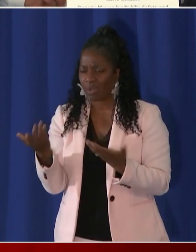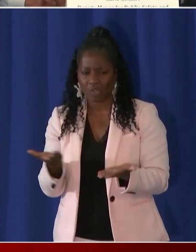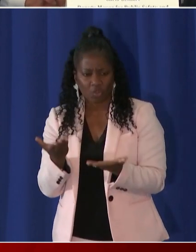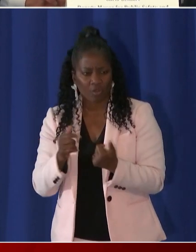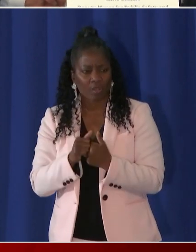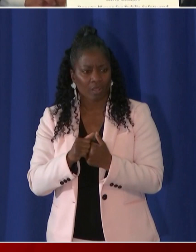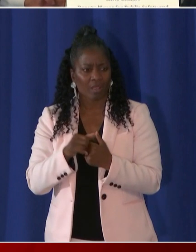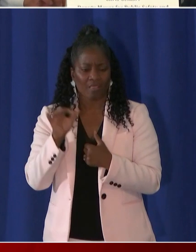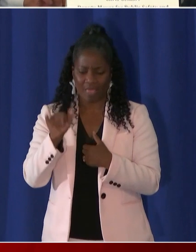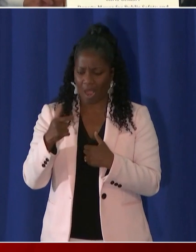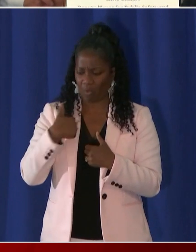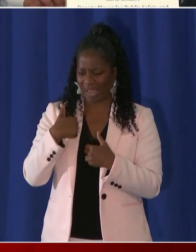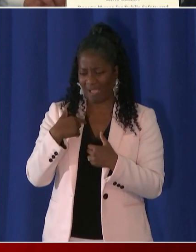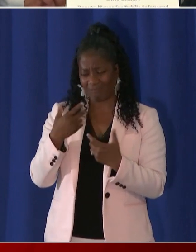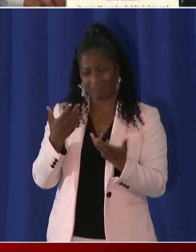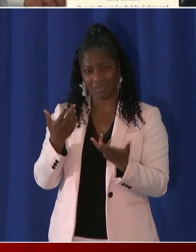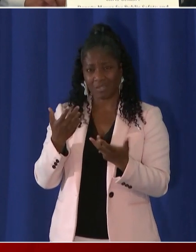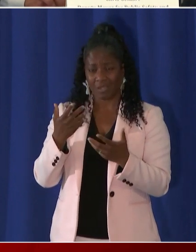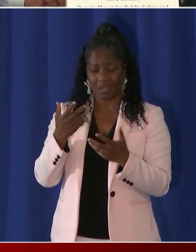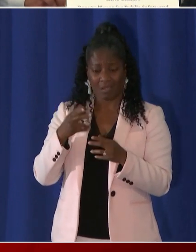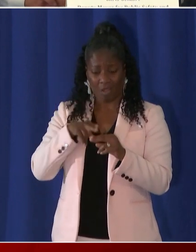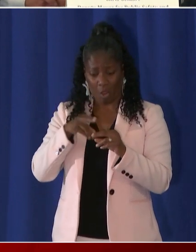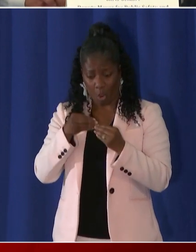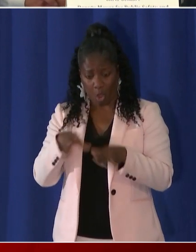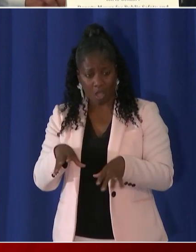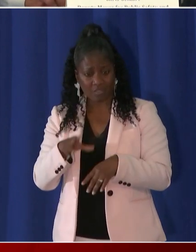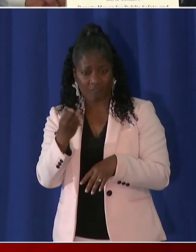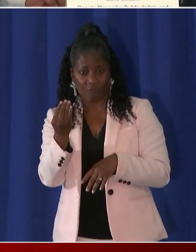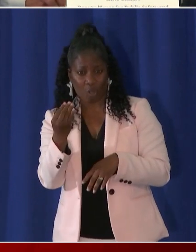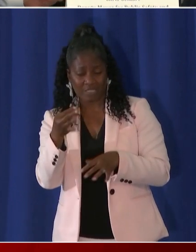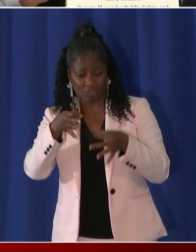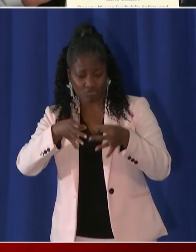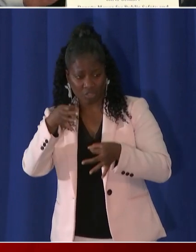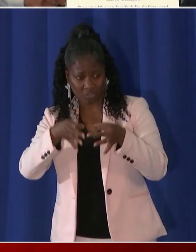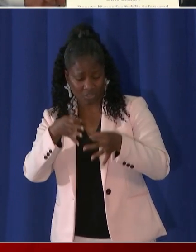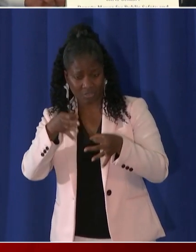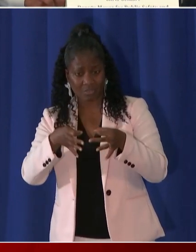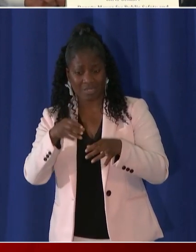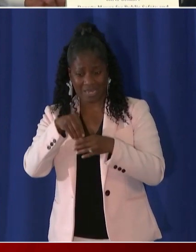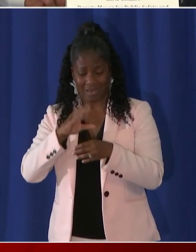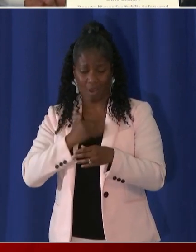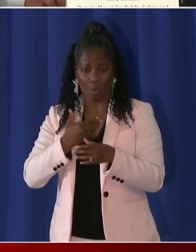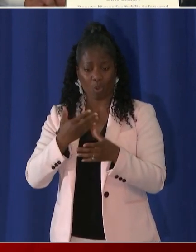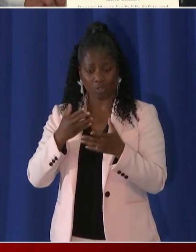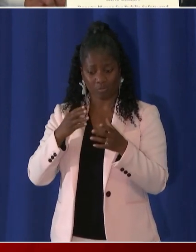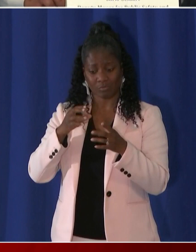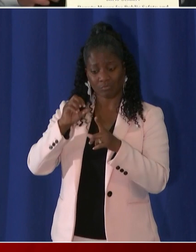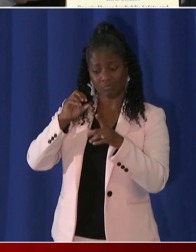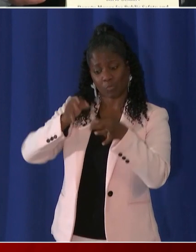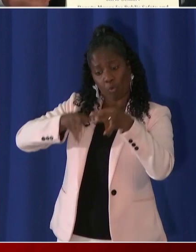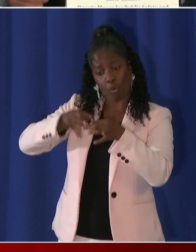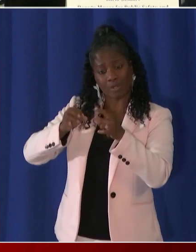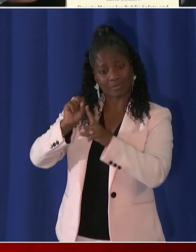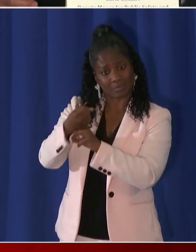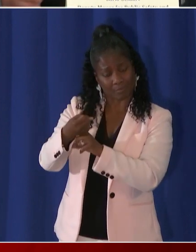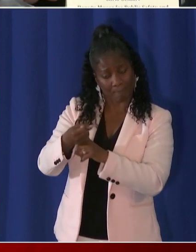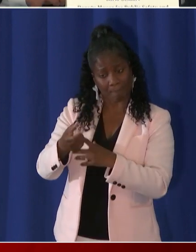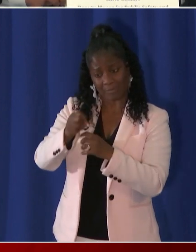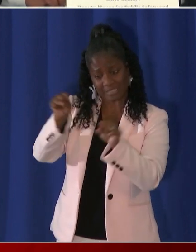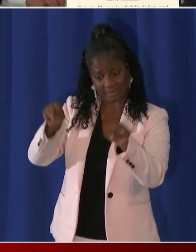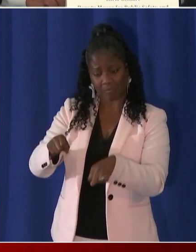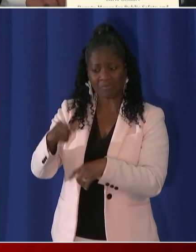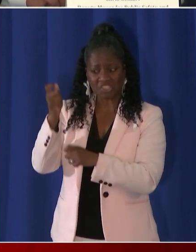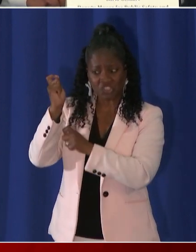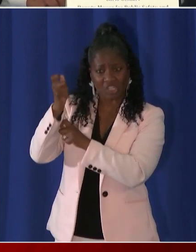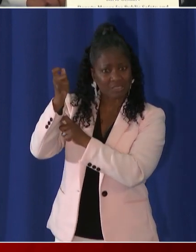that we are down currently, I believe, 14 judges in our court system, as well as all of that we had to